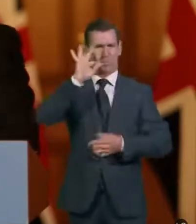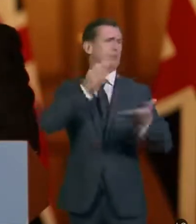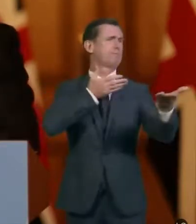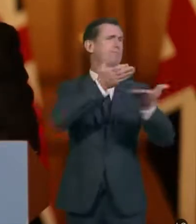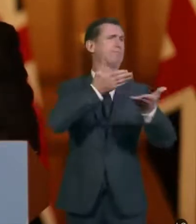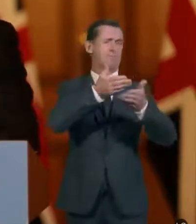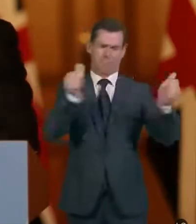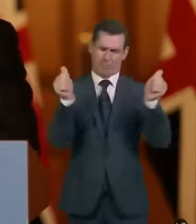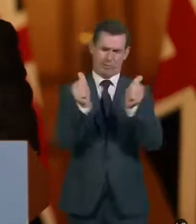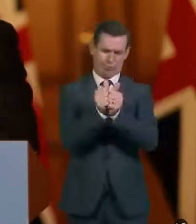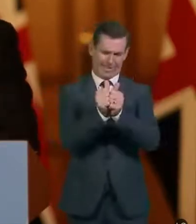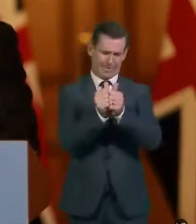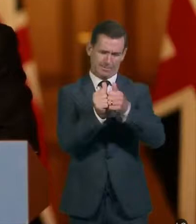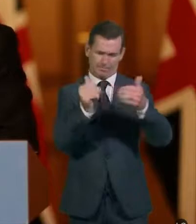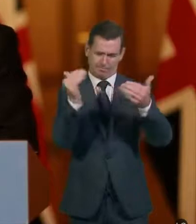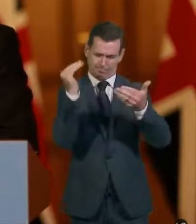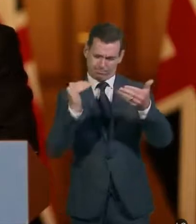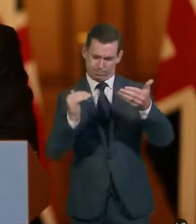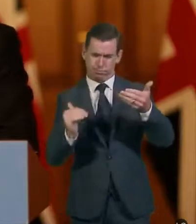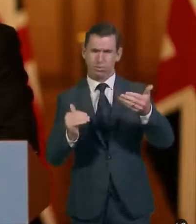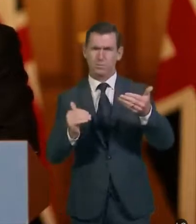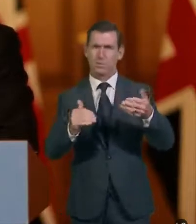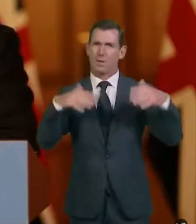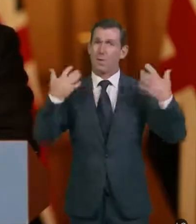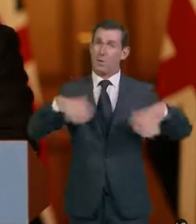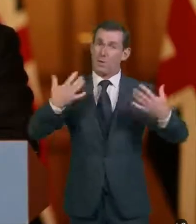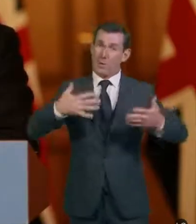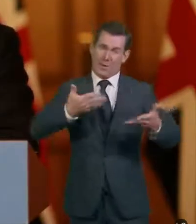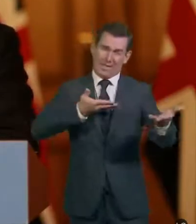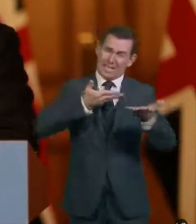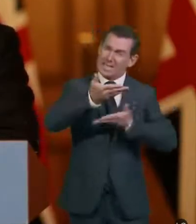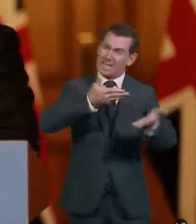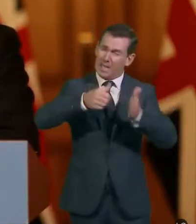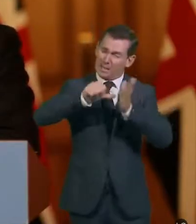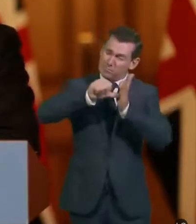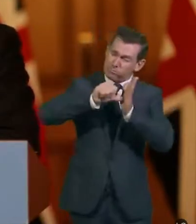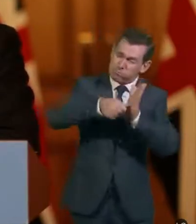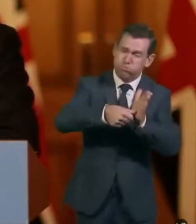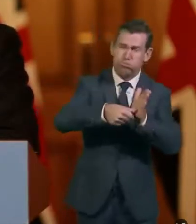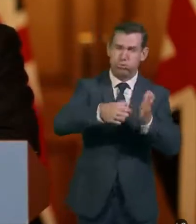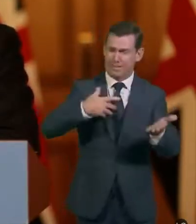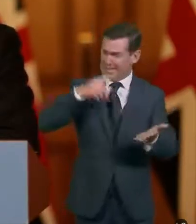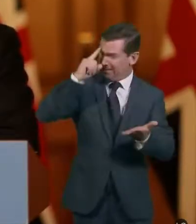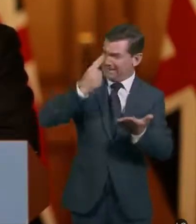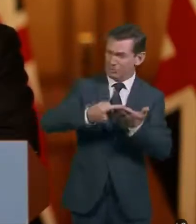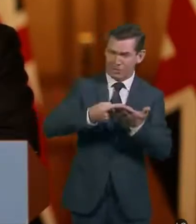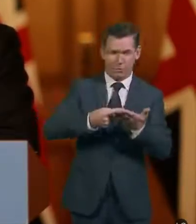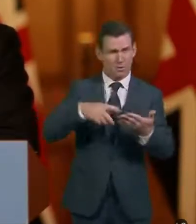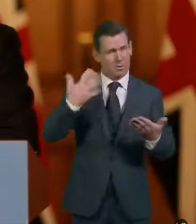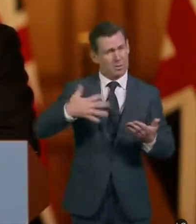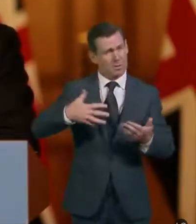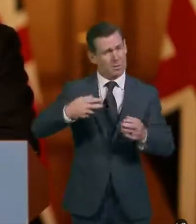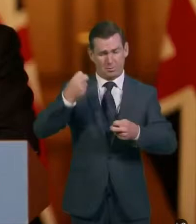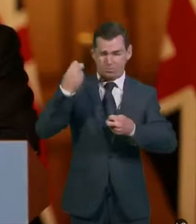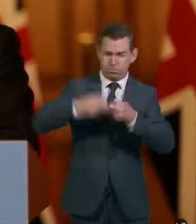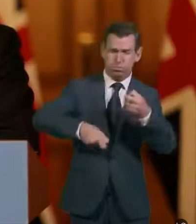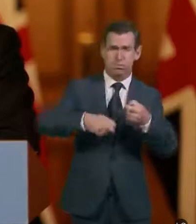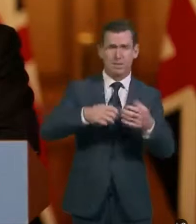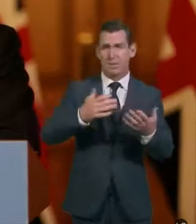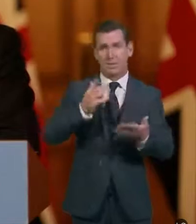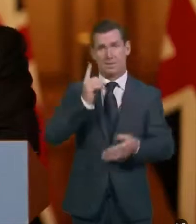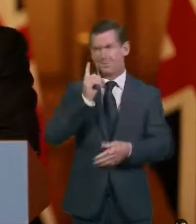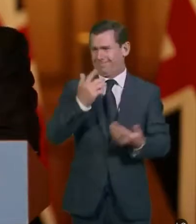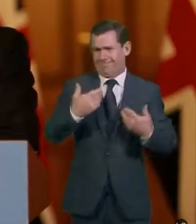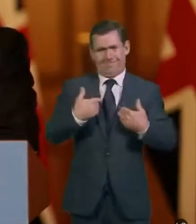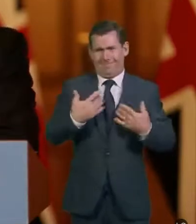tough discussions, difficult decisions. No one wants to have to implement these measures which